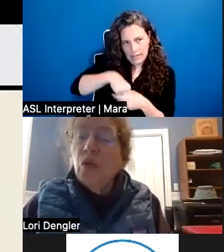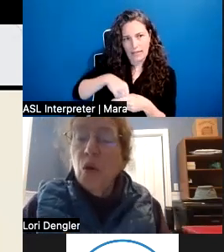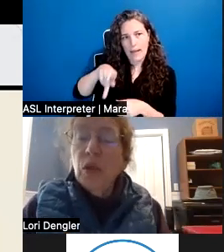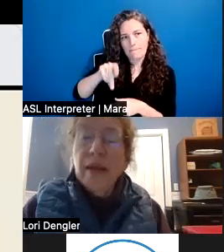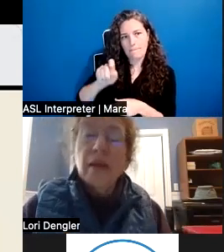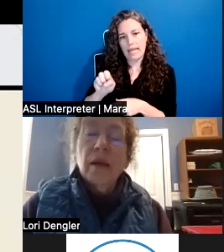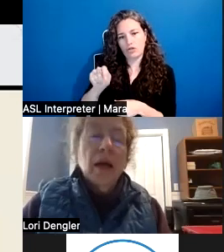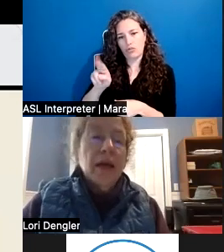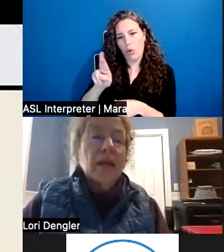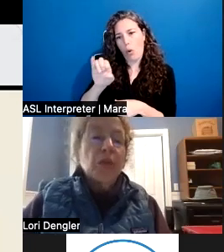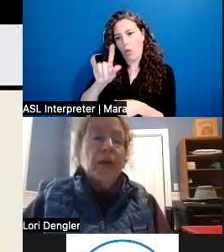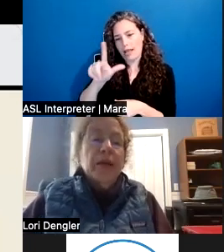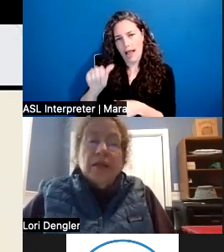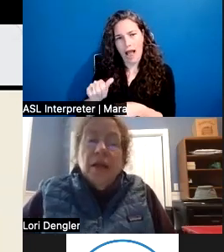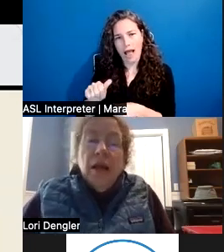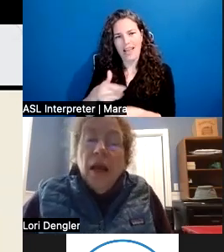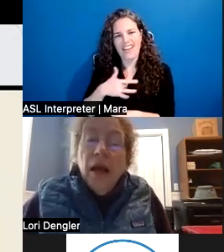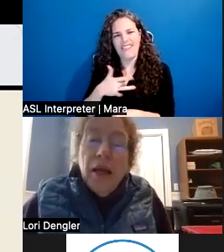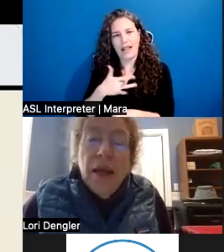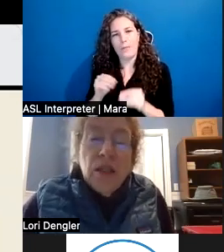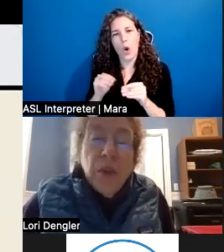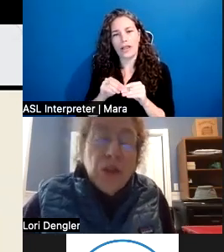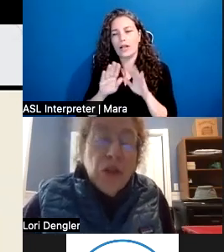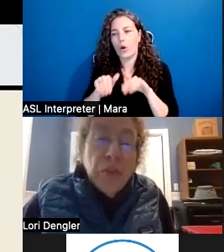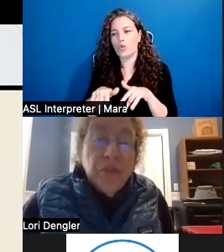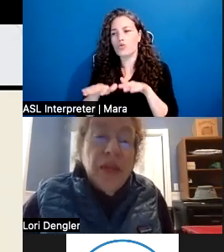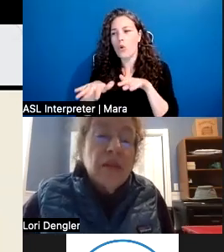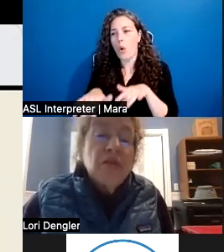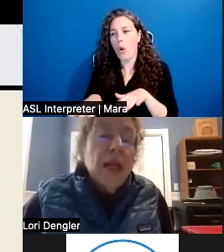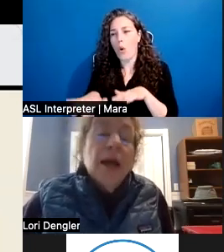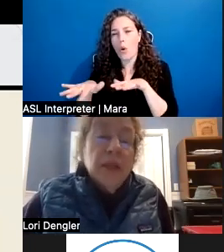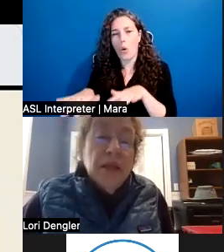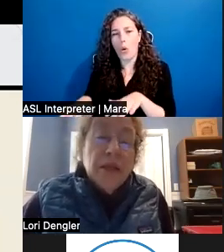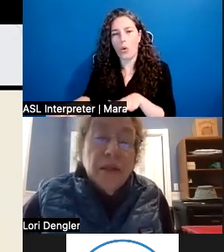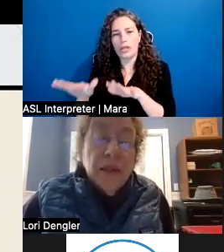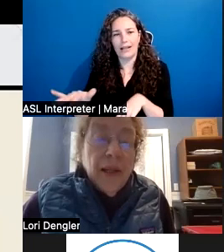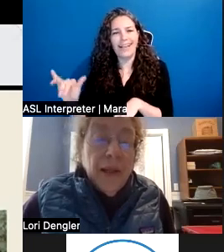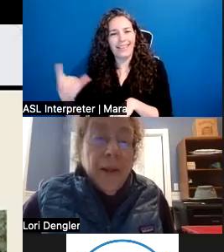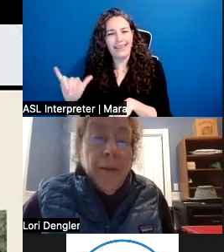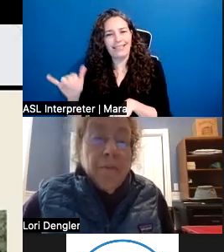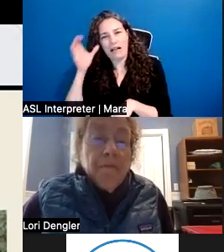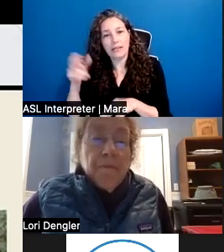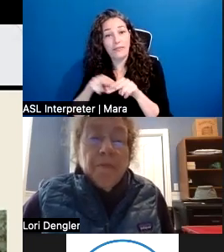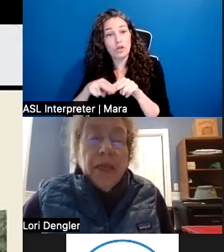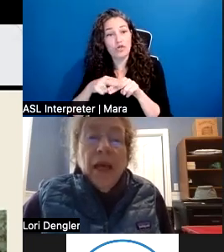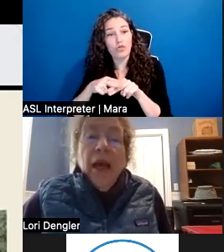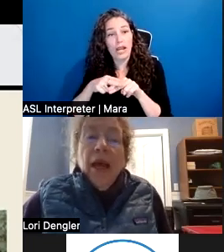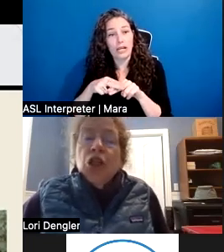more rolling experience. Next picture, next slide, please.